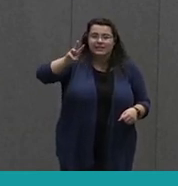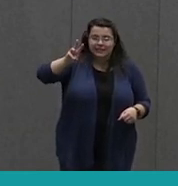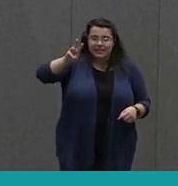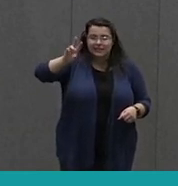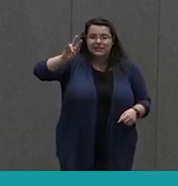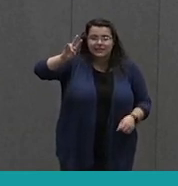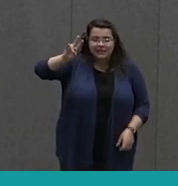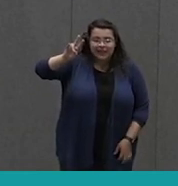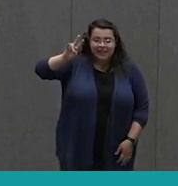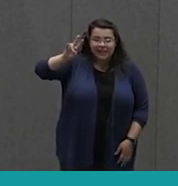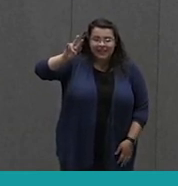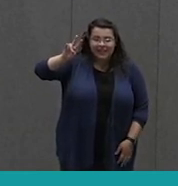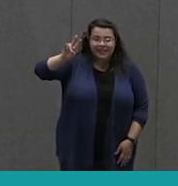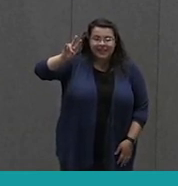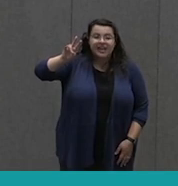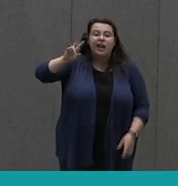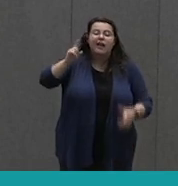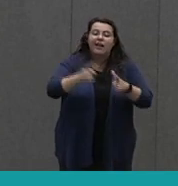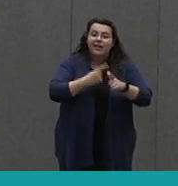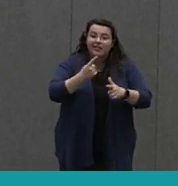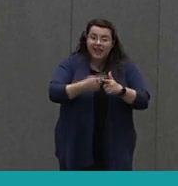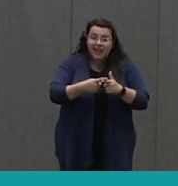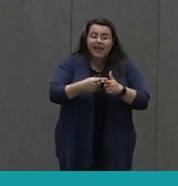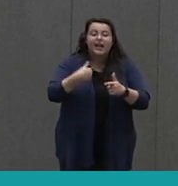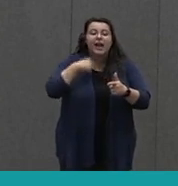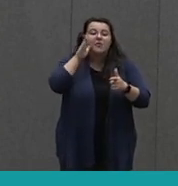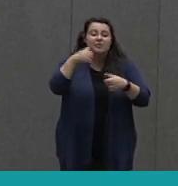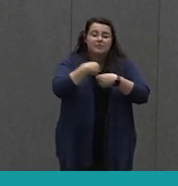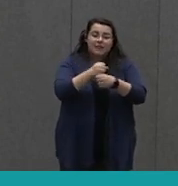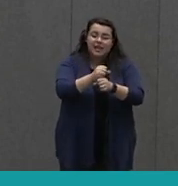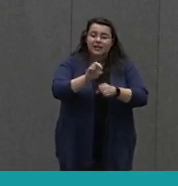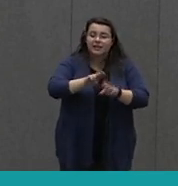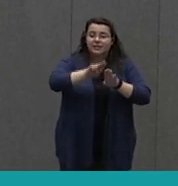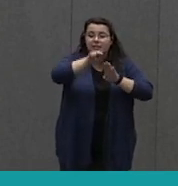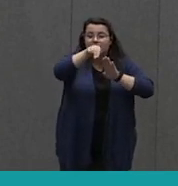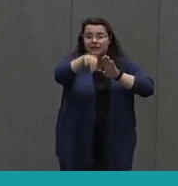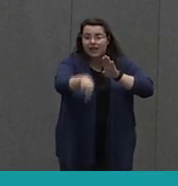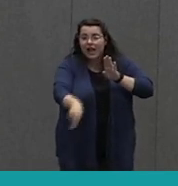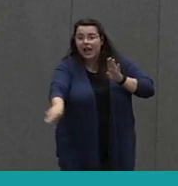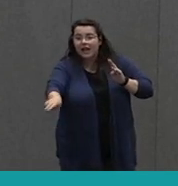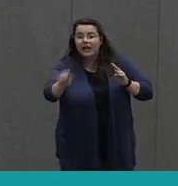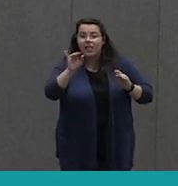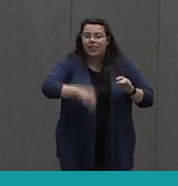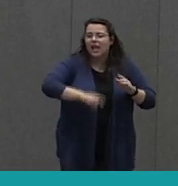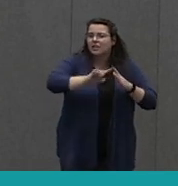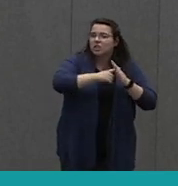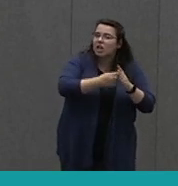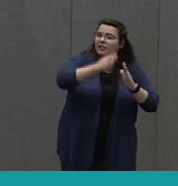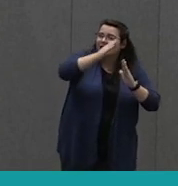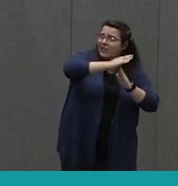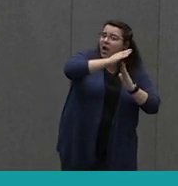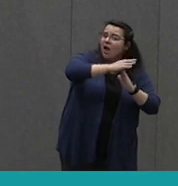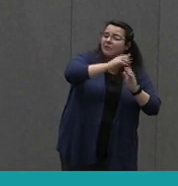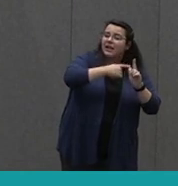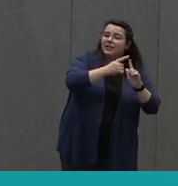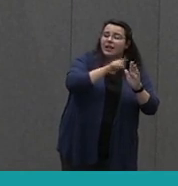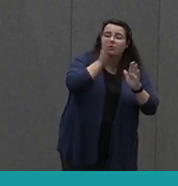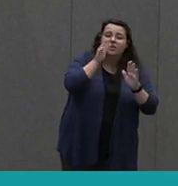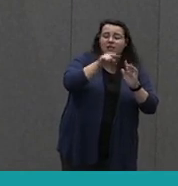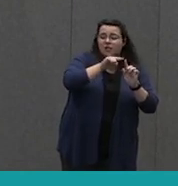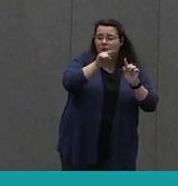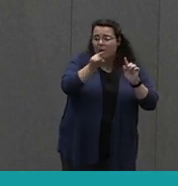other letters, the consonants, they're all in blue. If you want to make letter tiles, you can make your own.